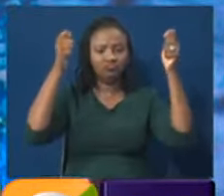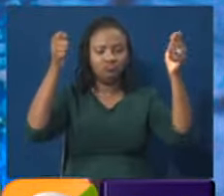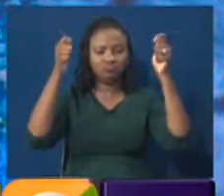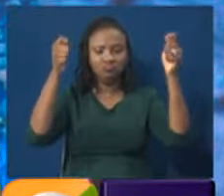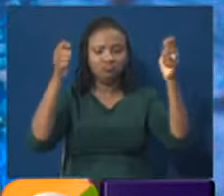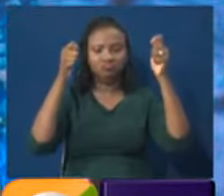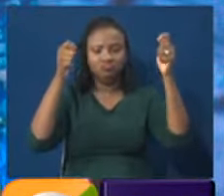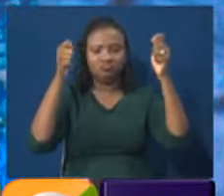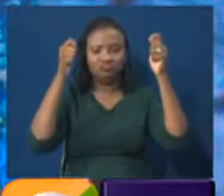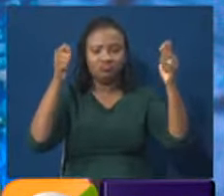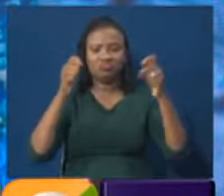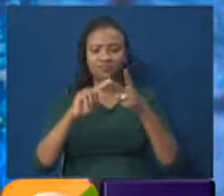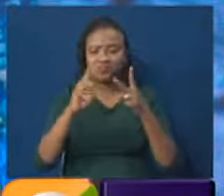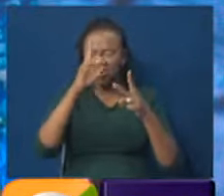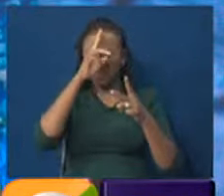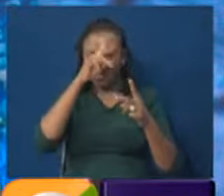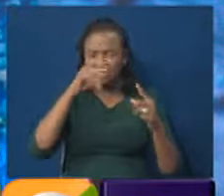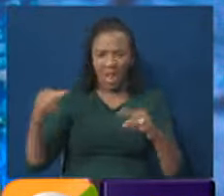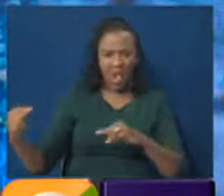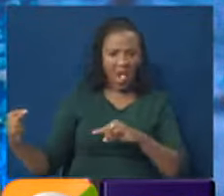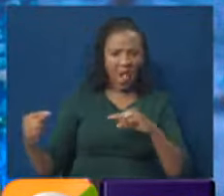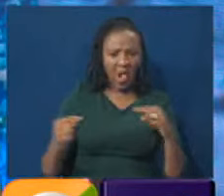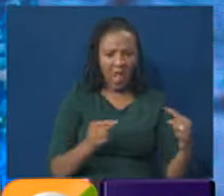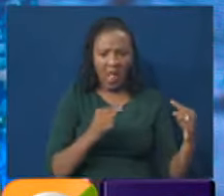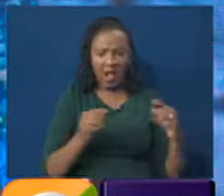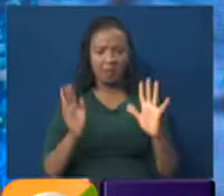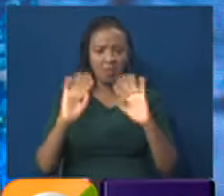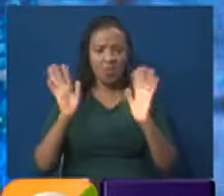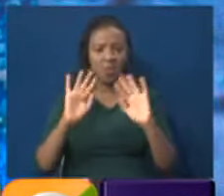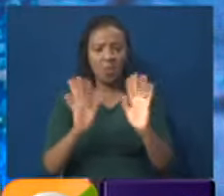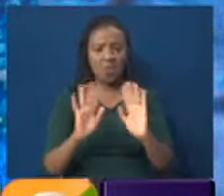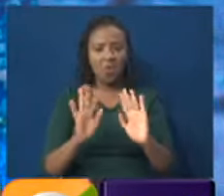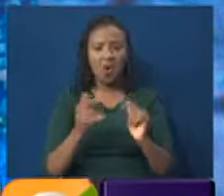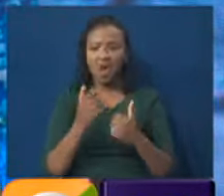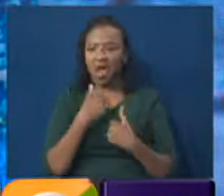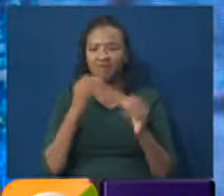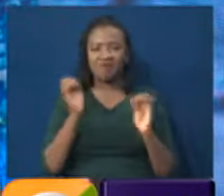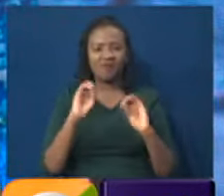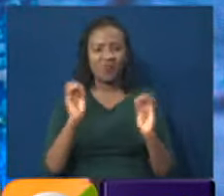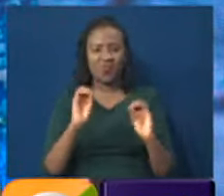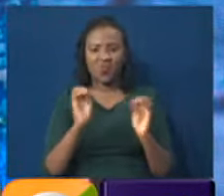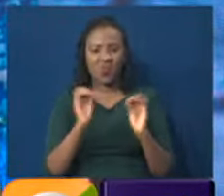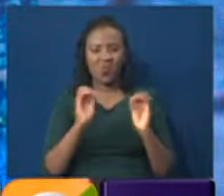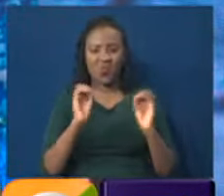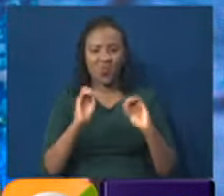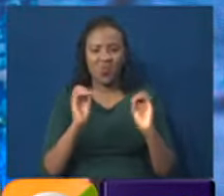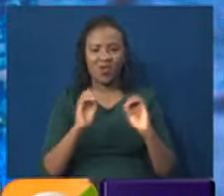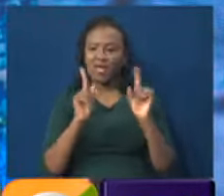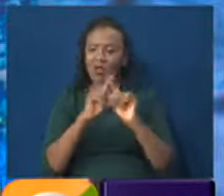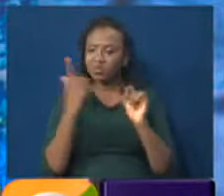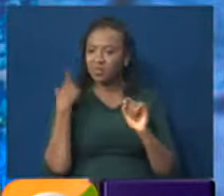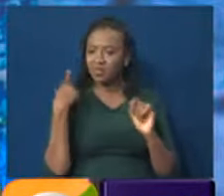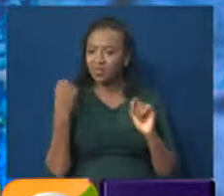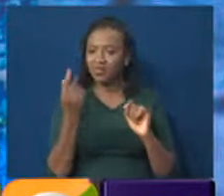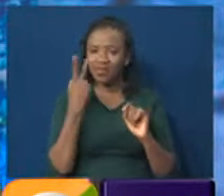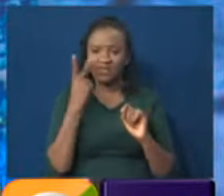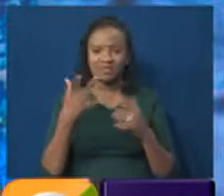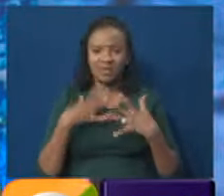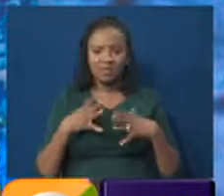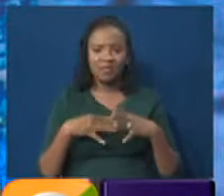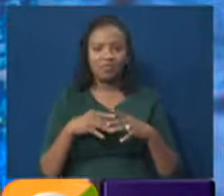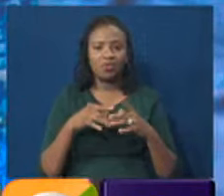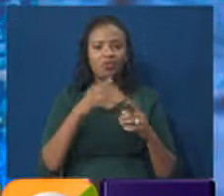the response of the police, and so on. We saw in an earlier clip the deaths that have been